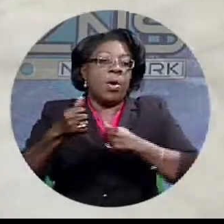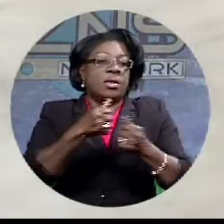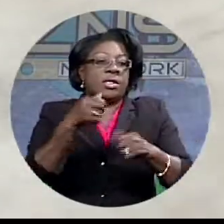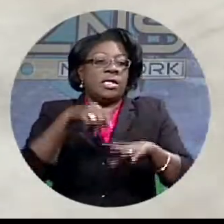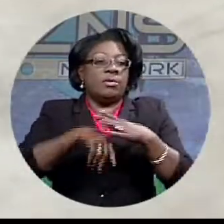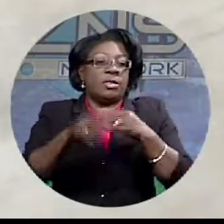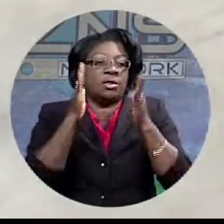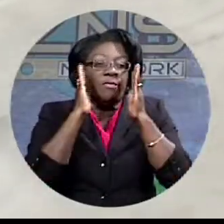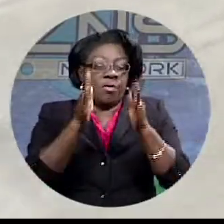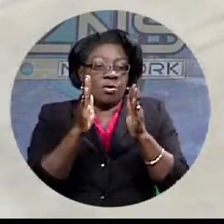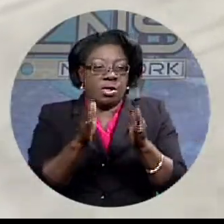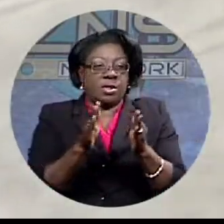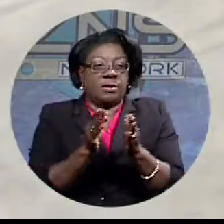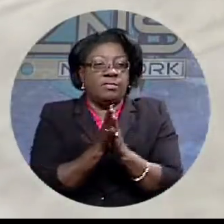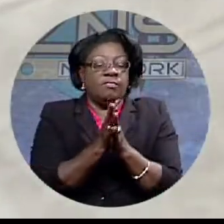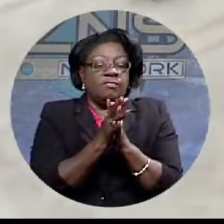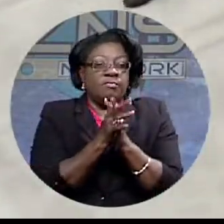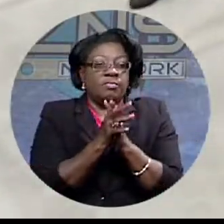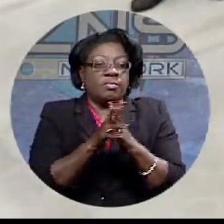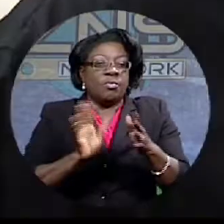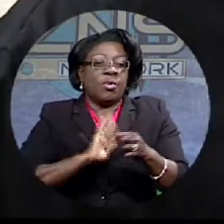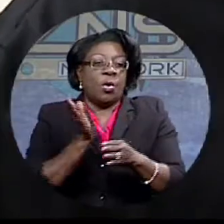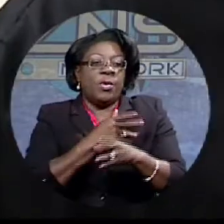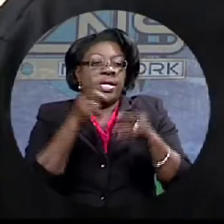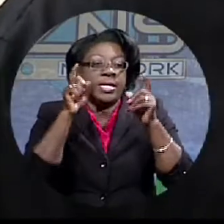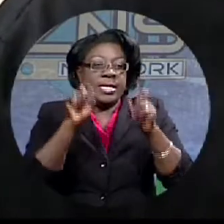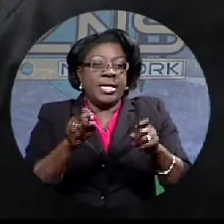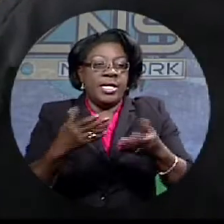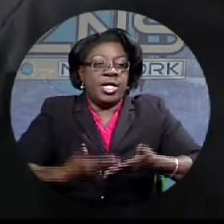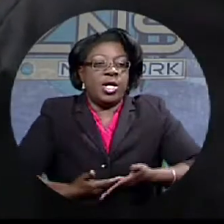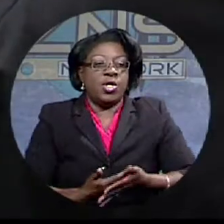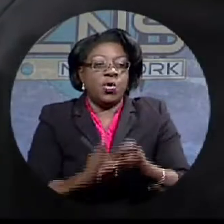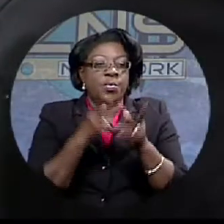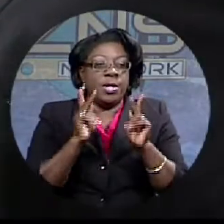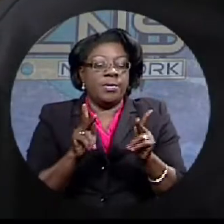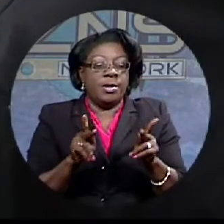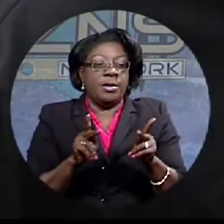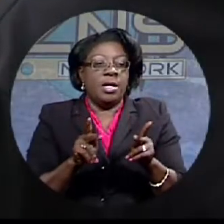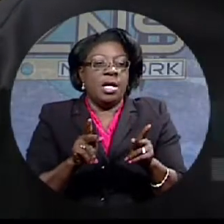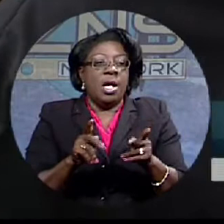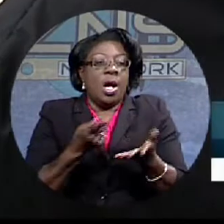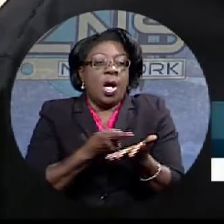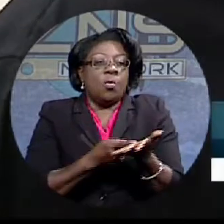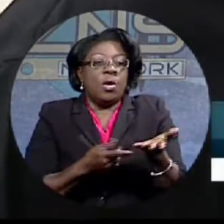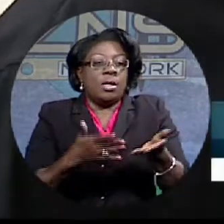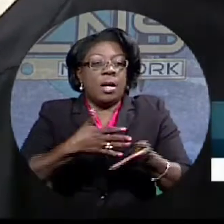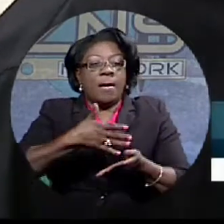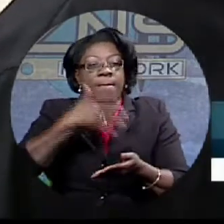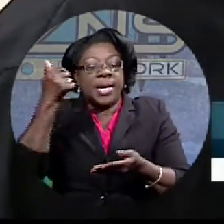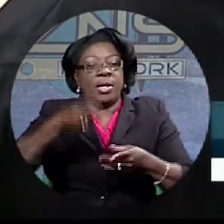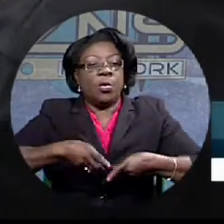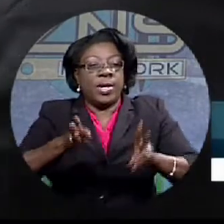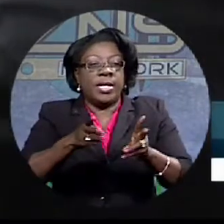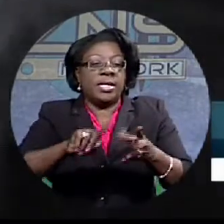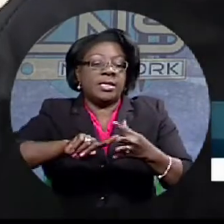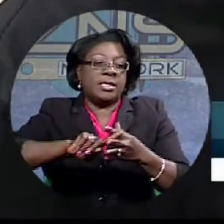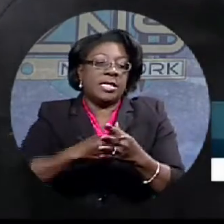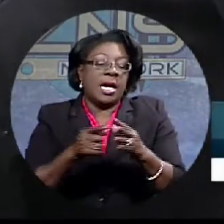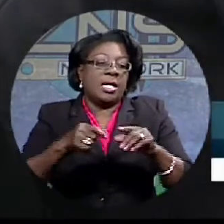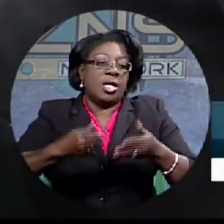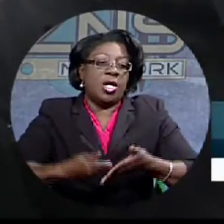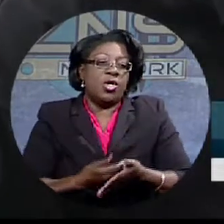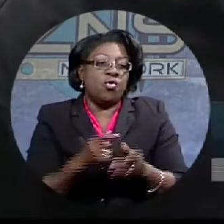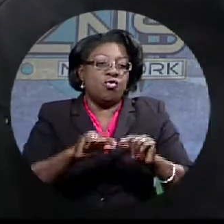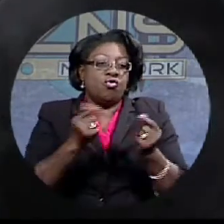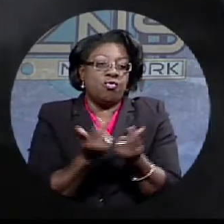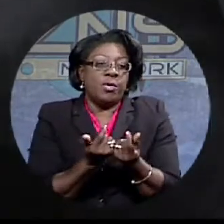Promoter Alkino Saunders. We need a new breed, and which better way right now to bring a new breed is to come out and, you